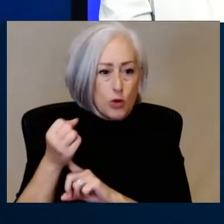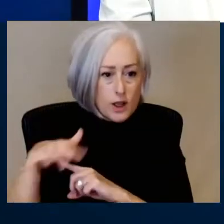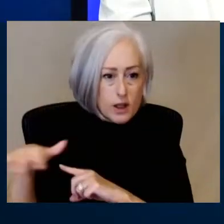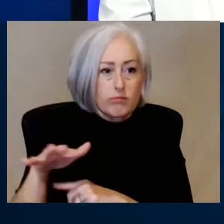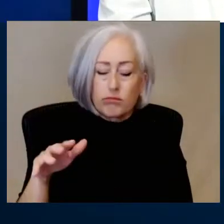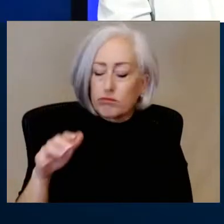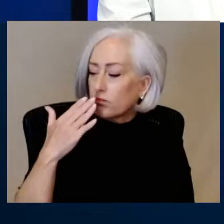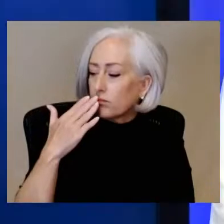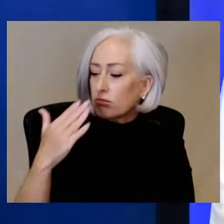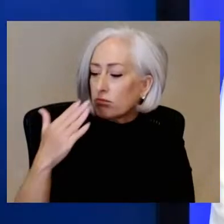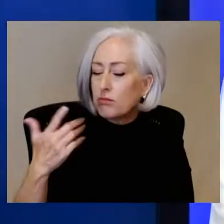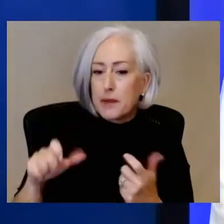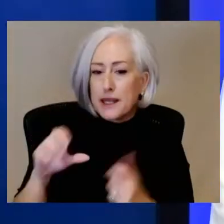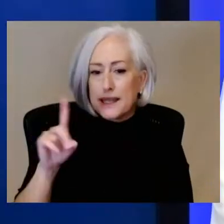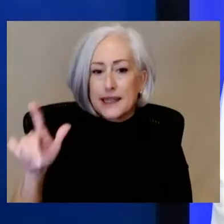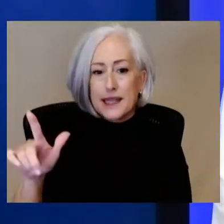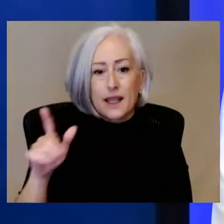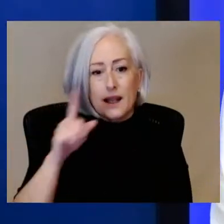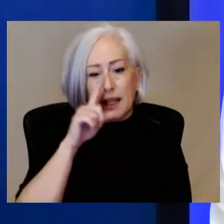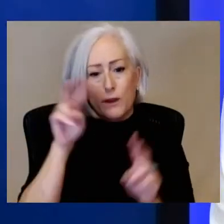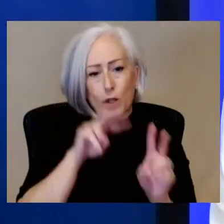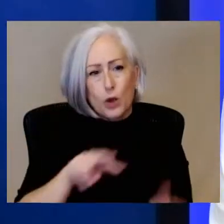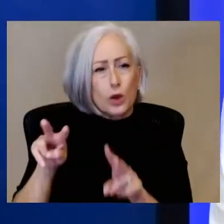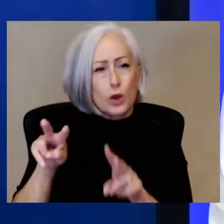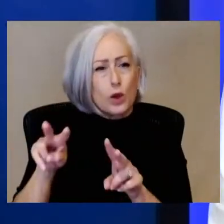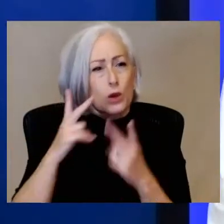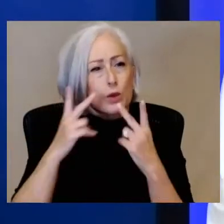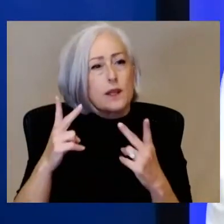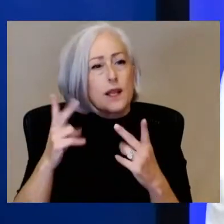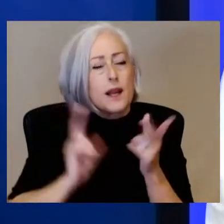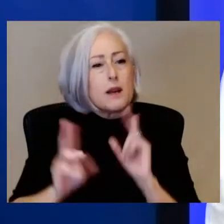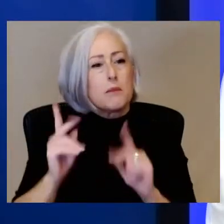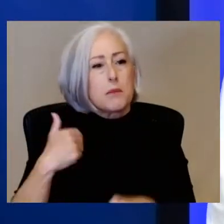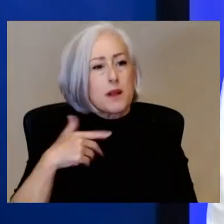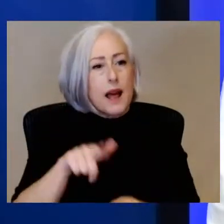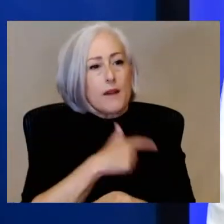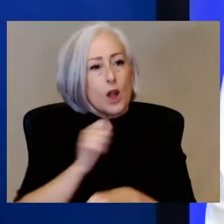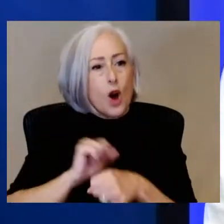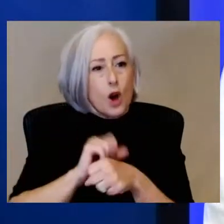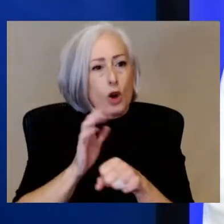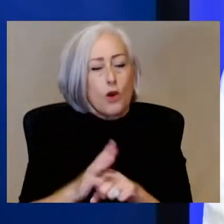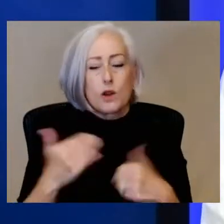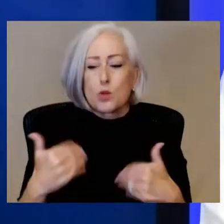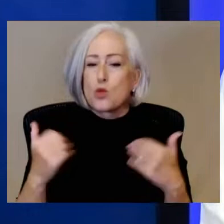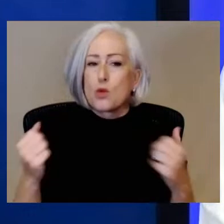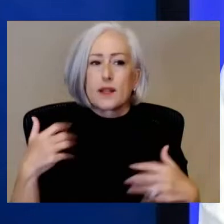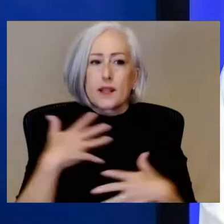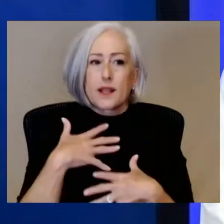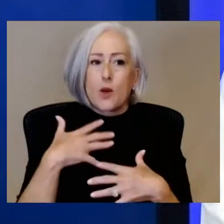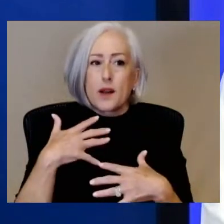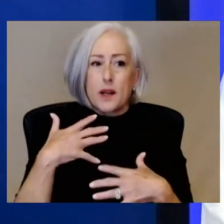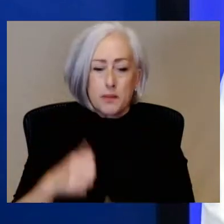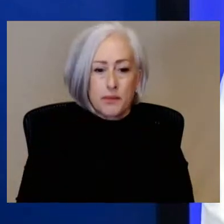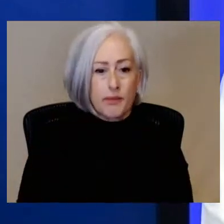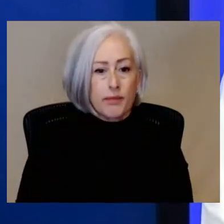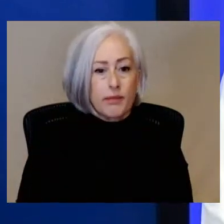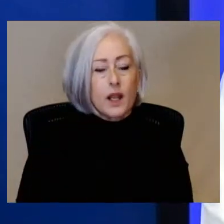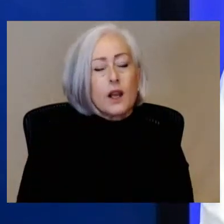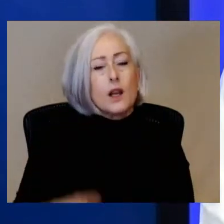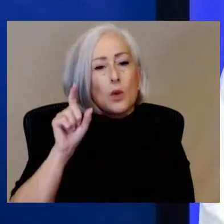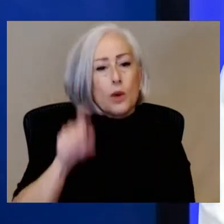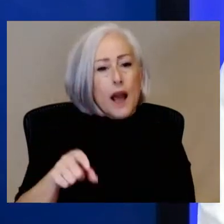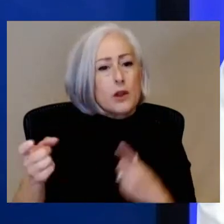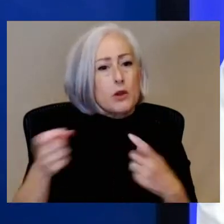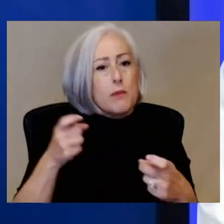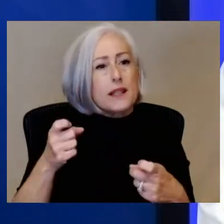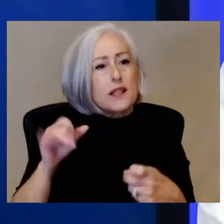step back and you think about the people who have long COVID, that's a little bit frightening. The other, and we have to deal with that on a long-term basis as a public